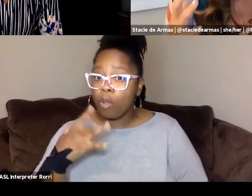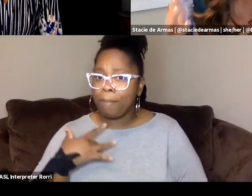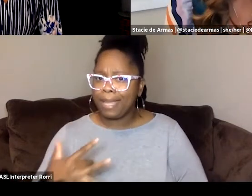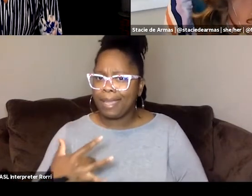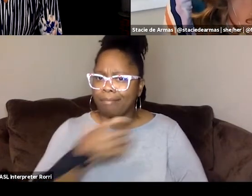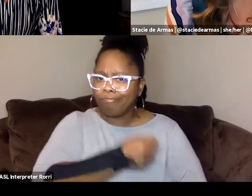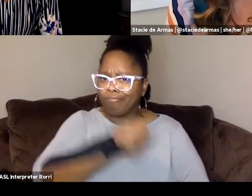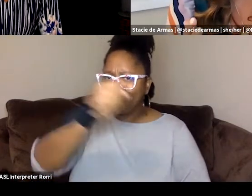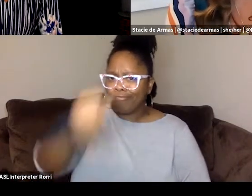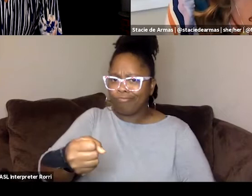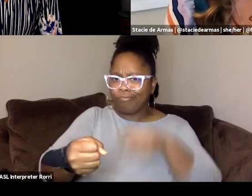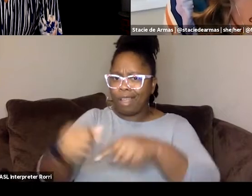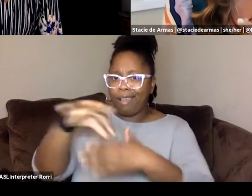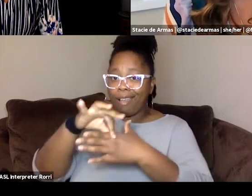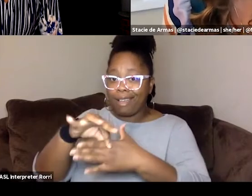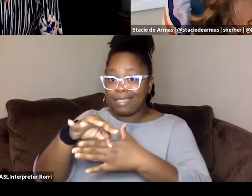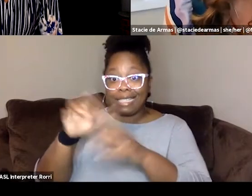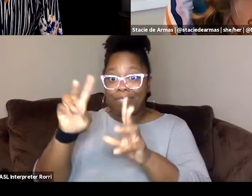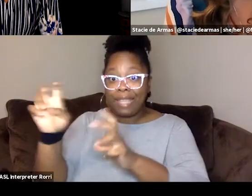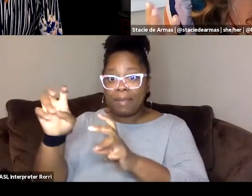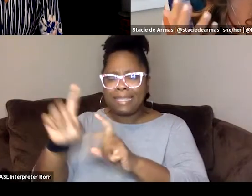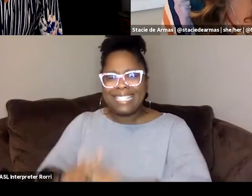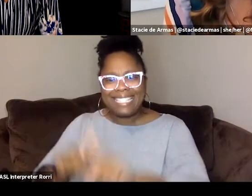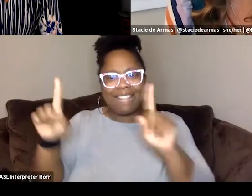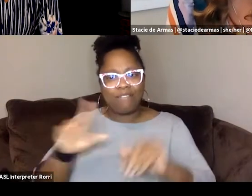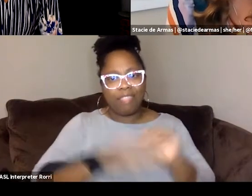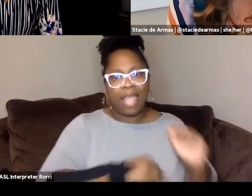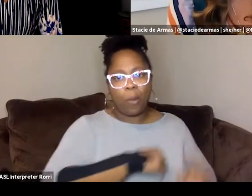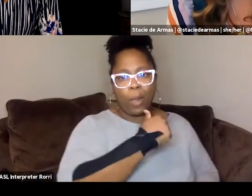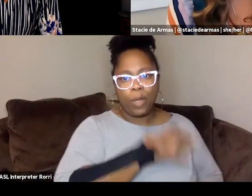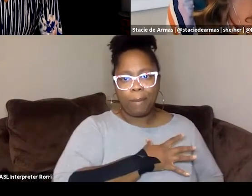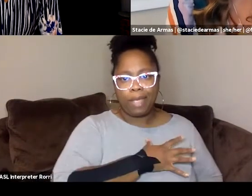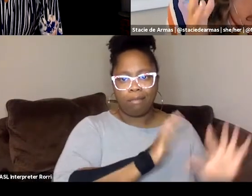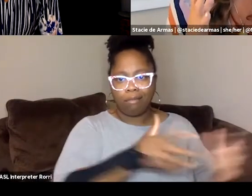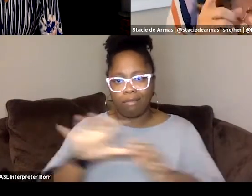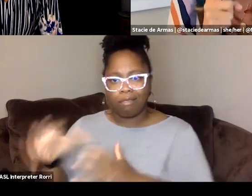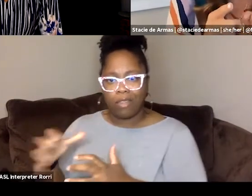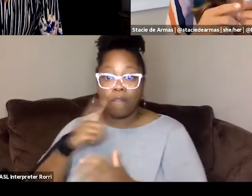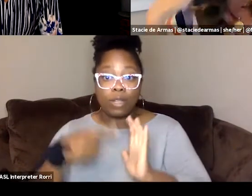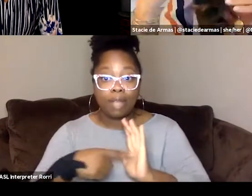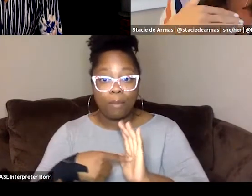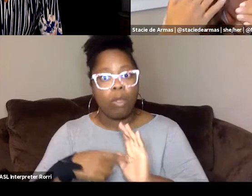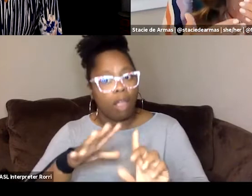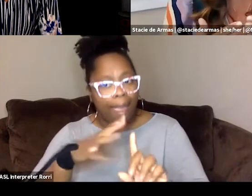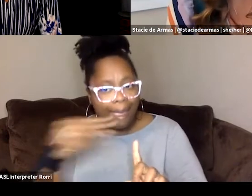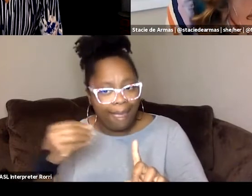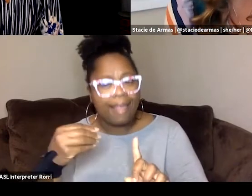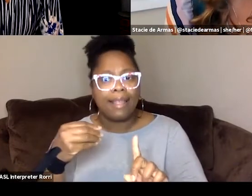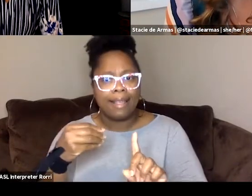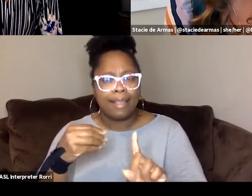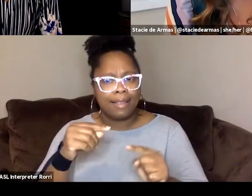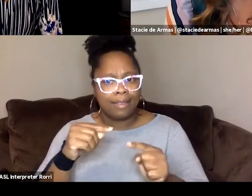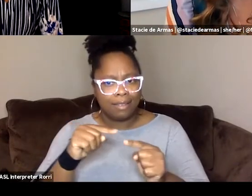cast in content that has themes that are very different from white women. So as an example, when, and to circle back